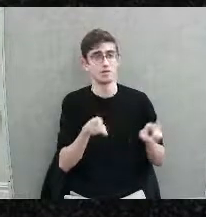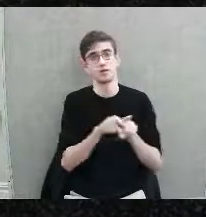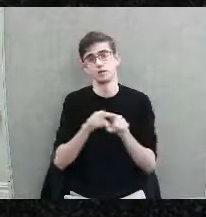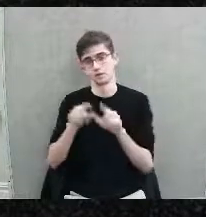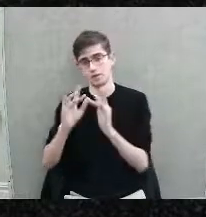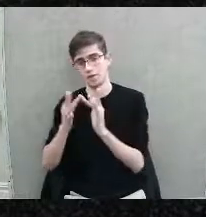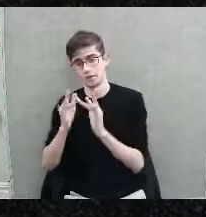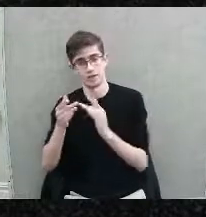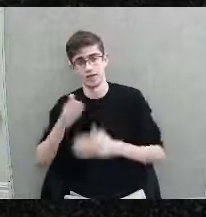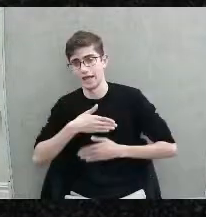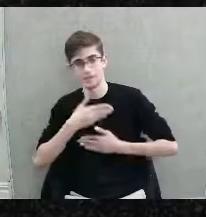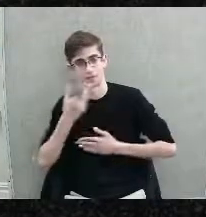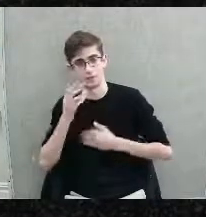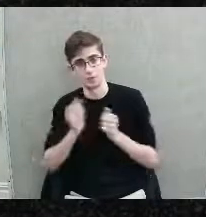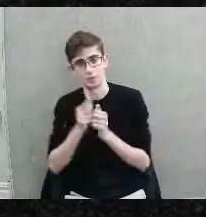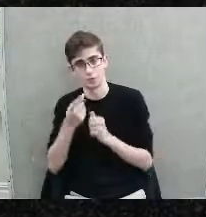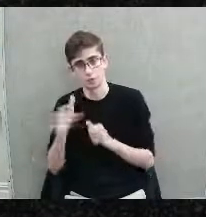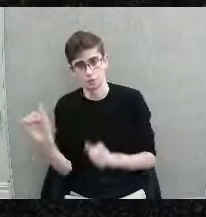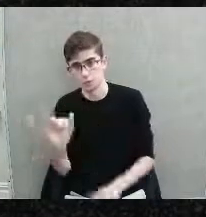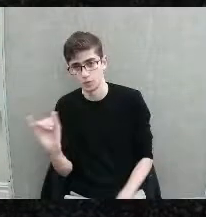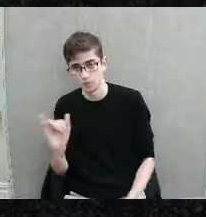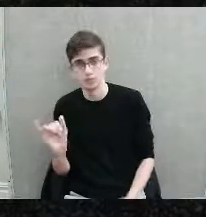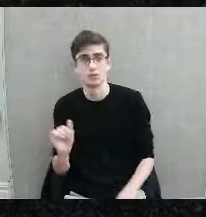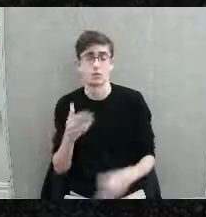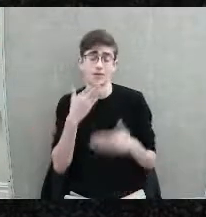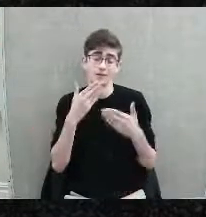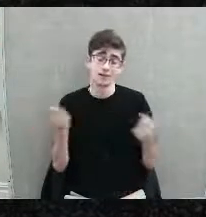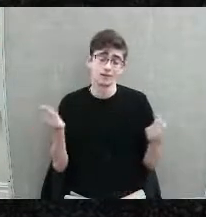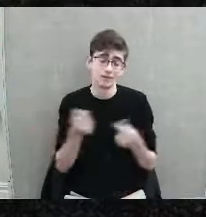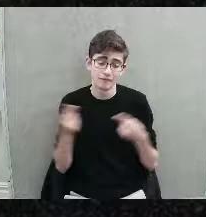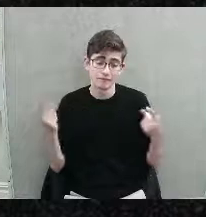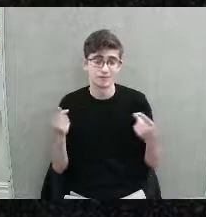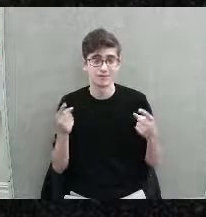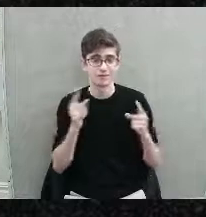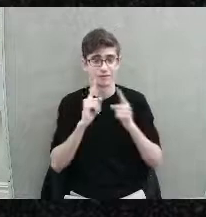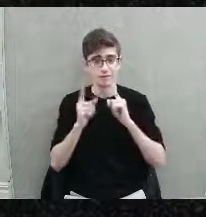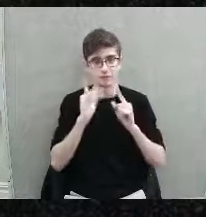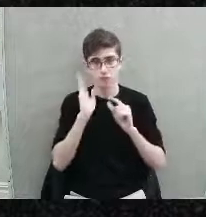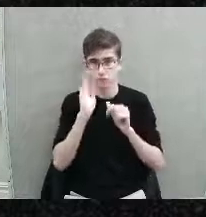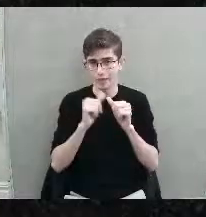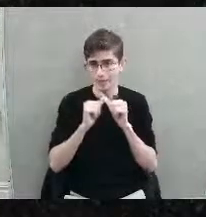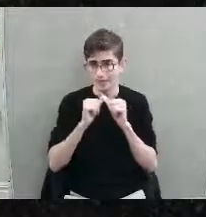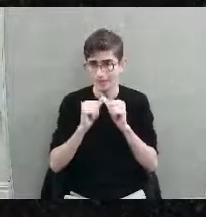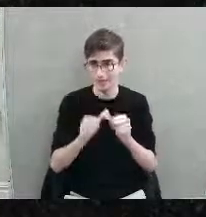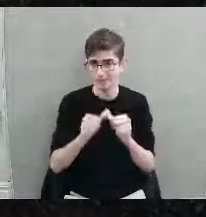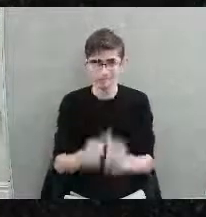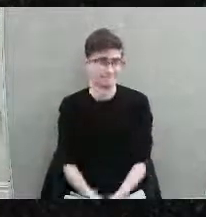who are on the live stream. So. Thanks, everyone, and the conversation will continue.